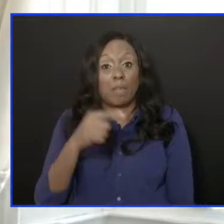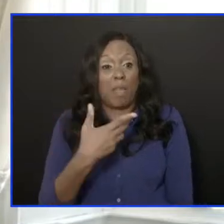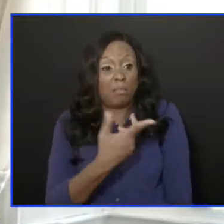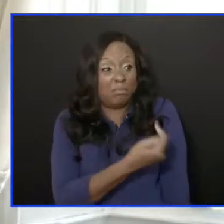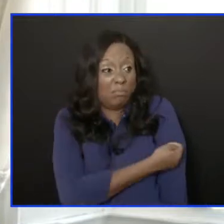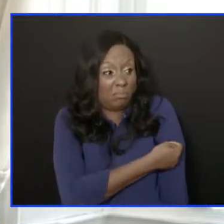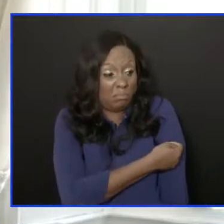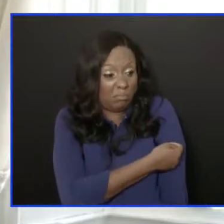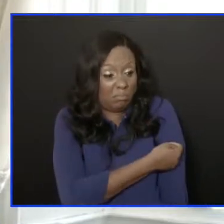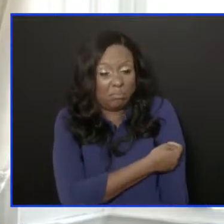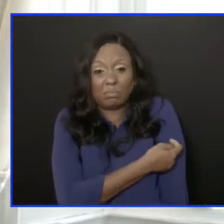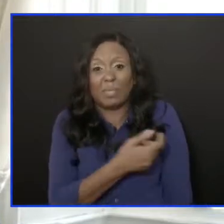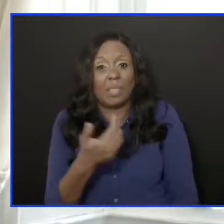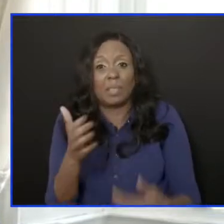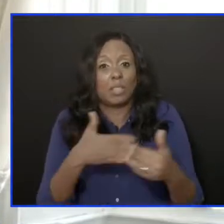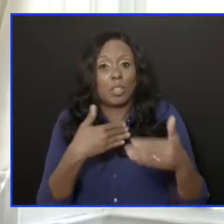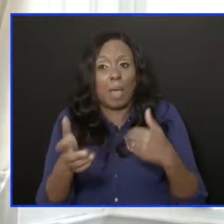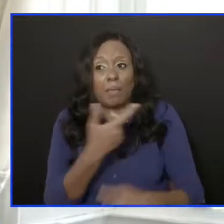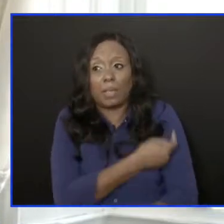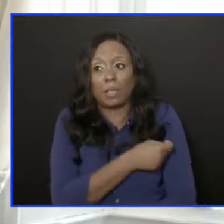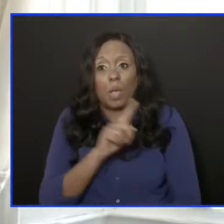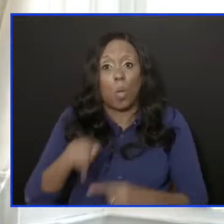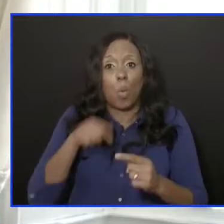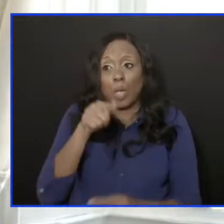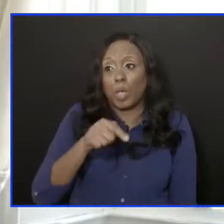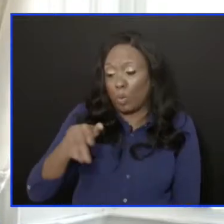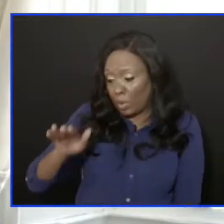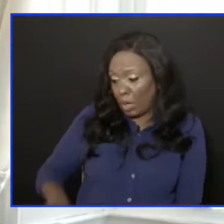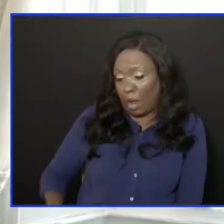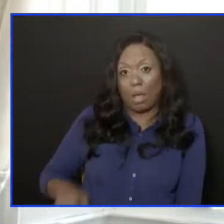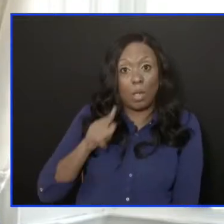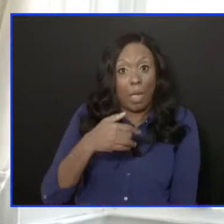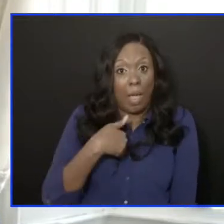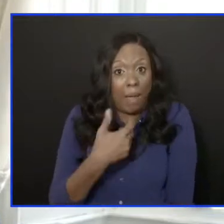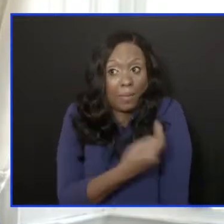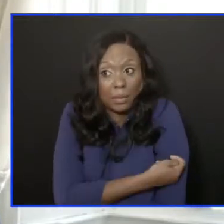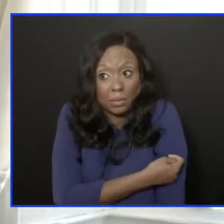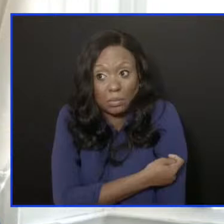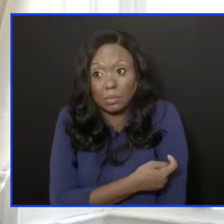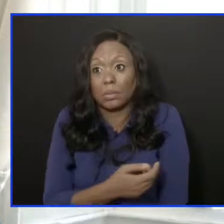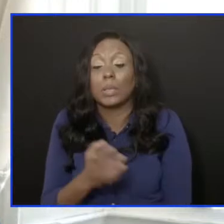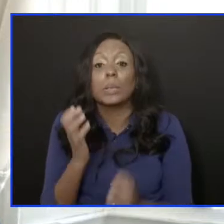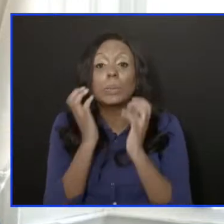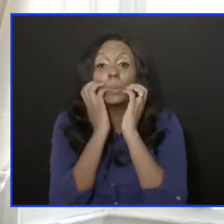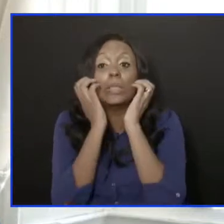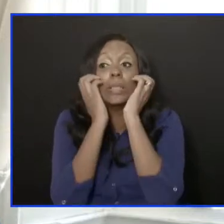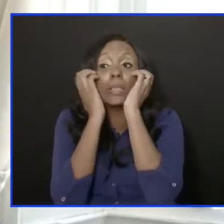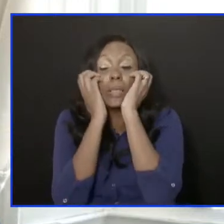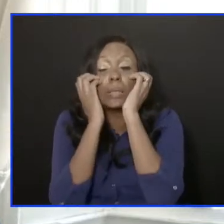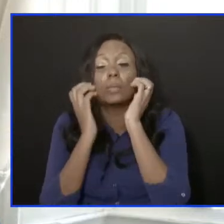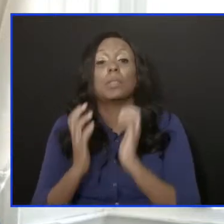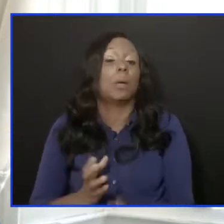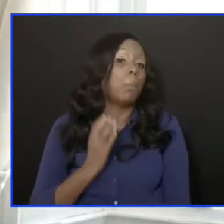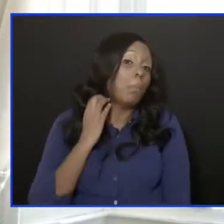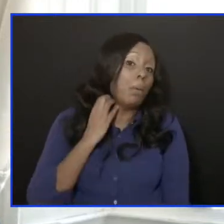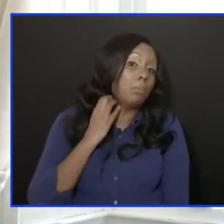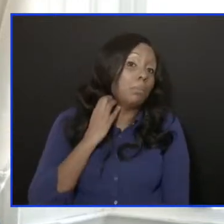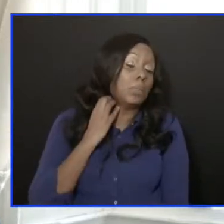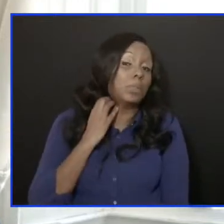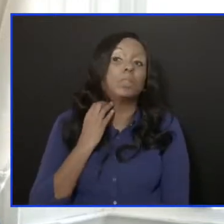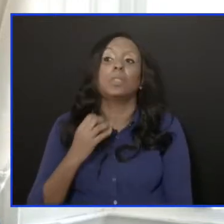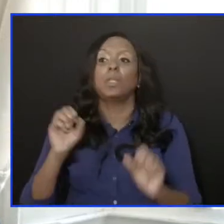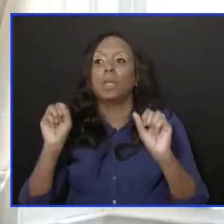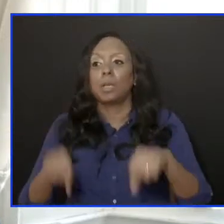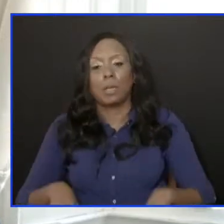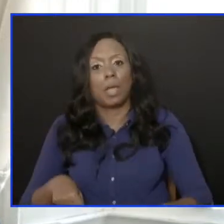logically, I'm sure you've had vaccinations as a child, right? And you've had measles, vaccine or mumps vaccine, you can get a fever, right?